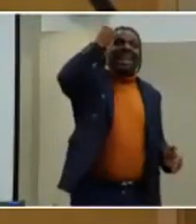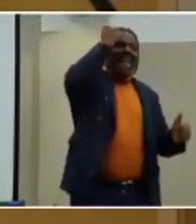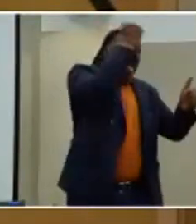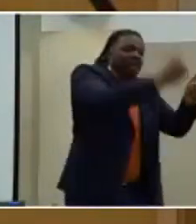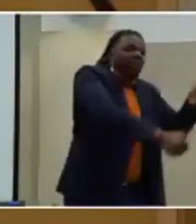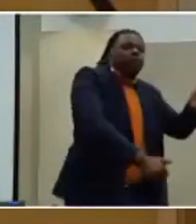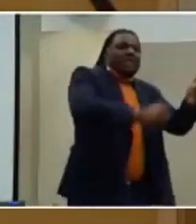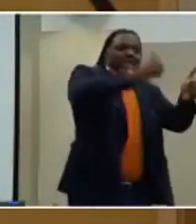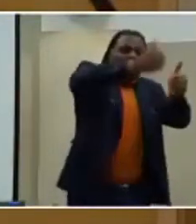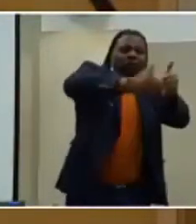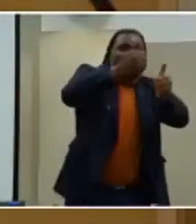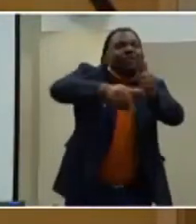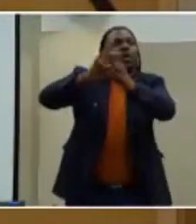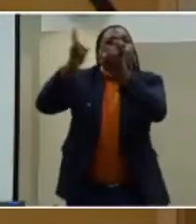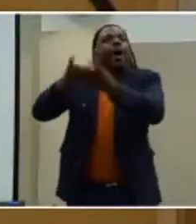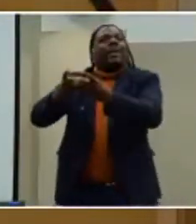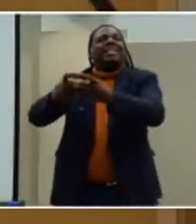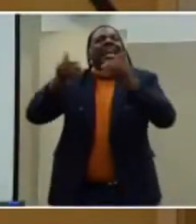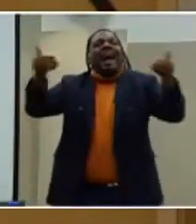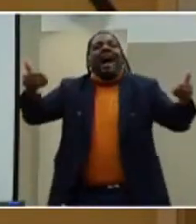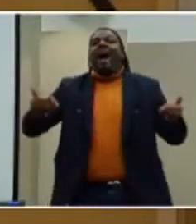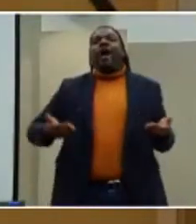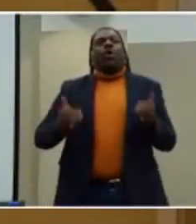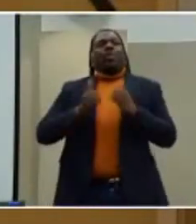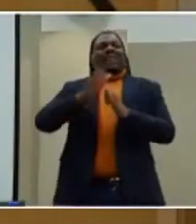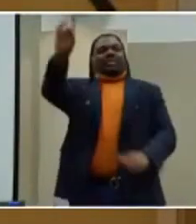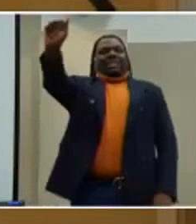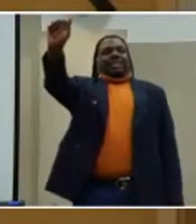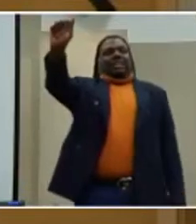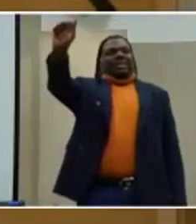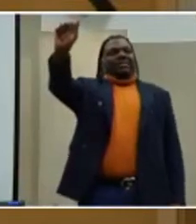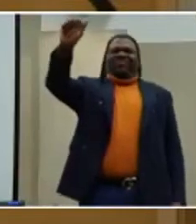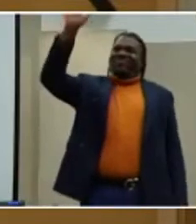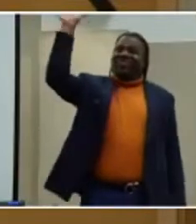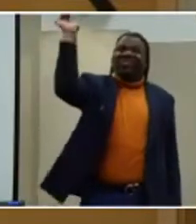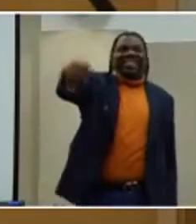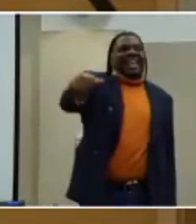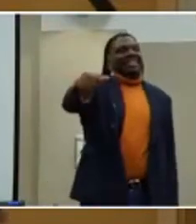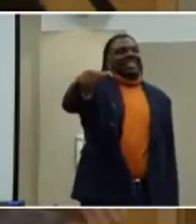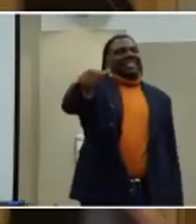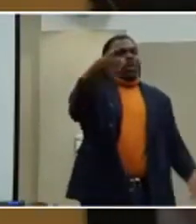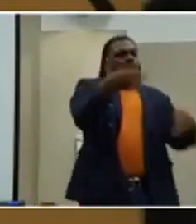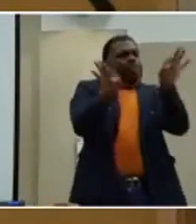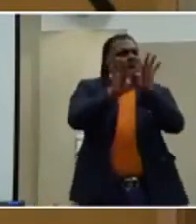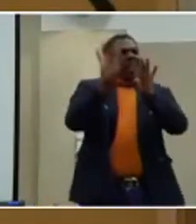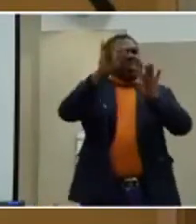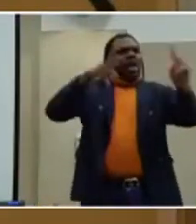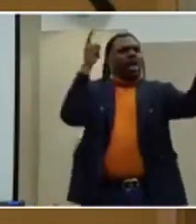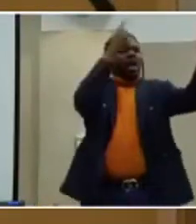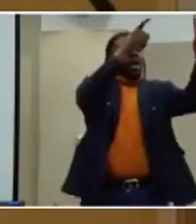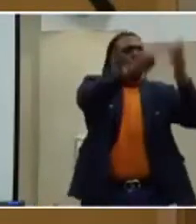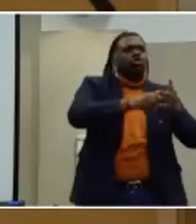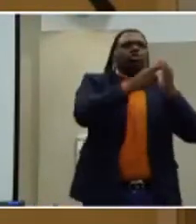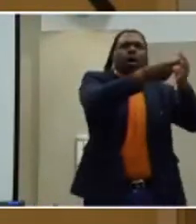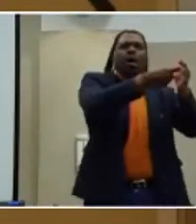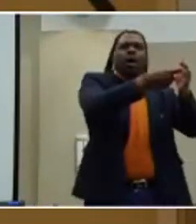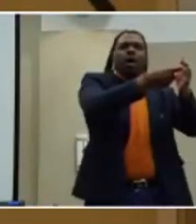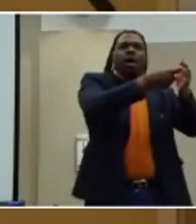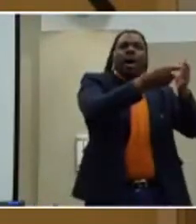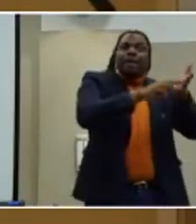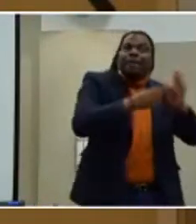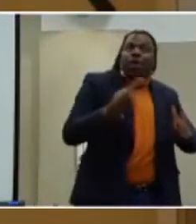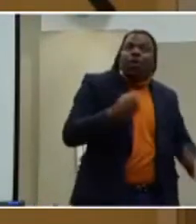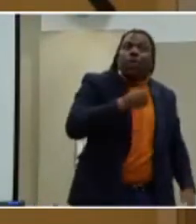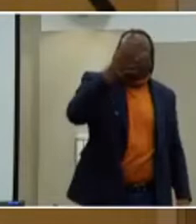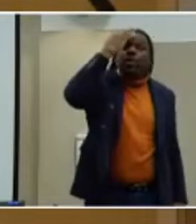single department, to be able to hire those with disabilities. That has to be the starting point, because we